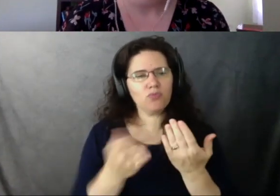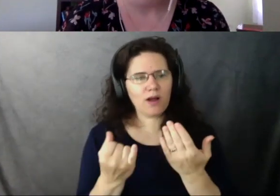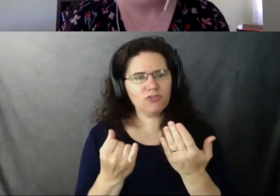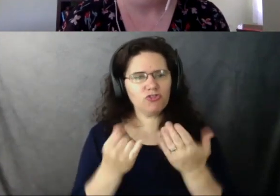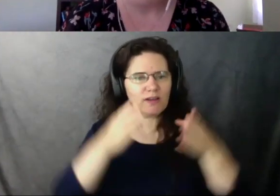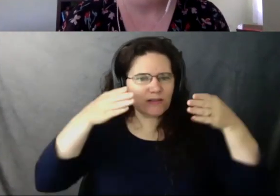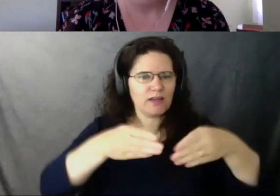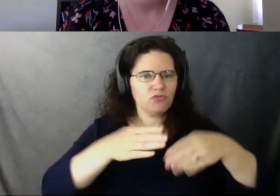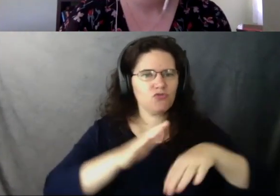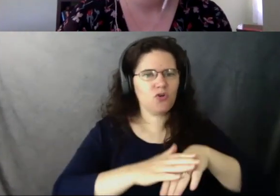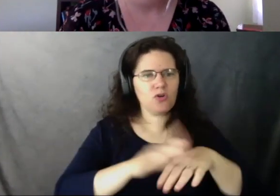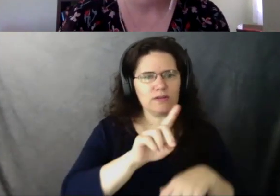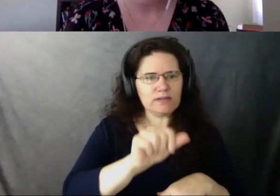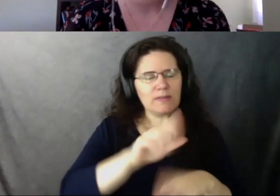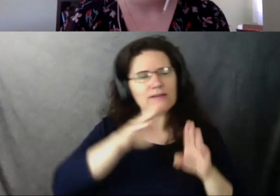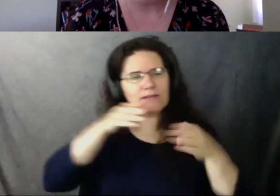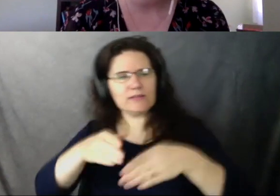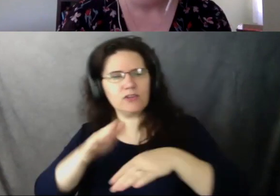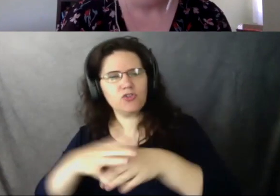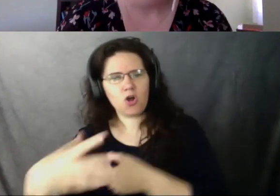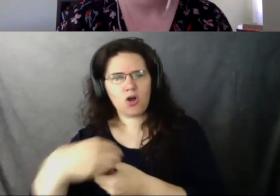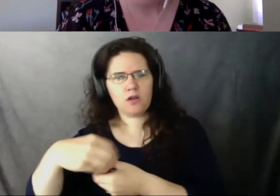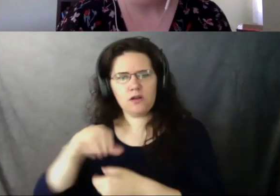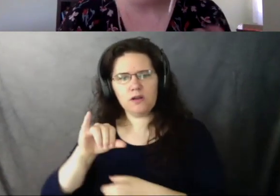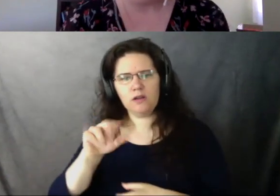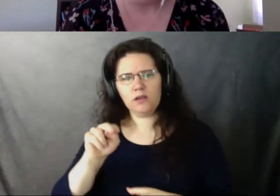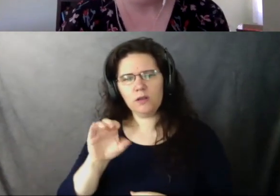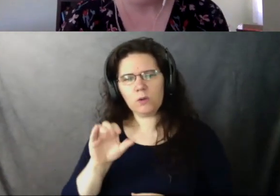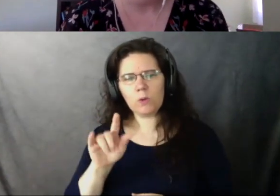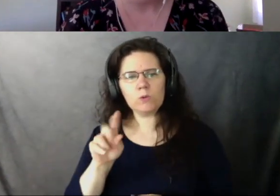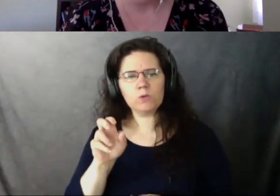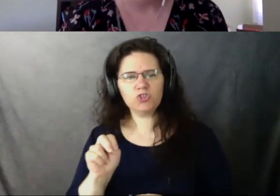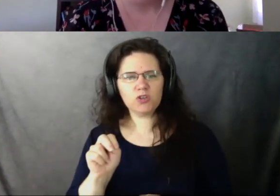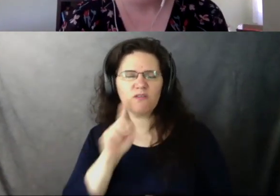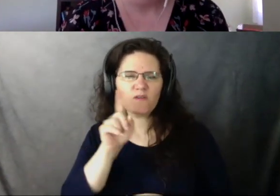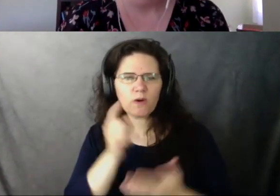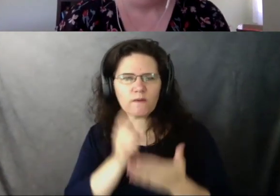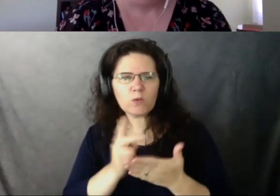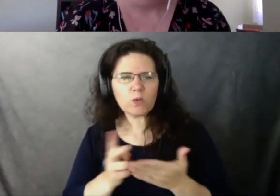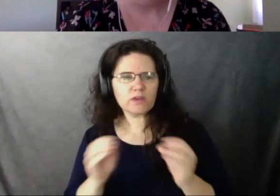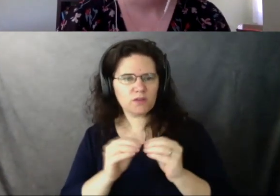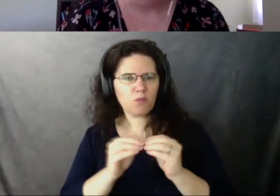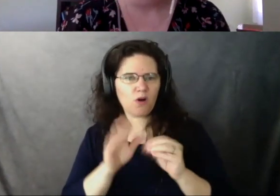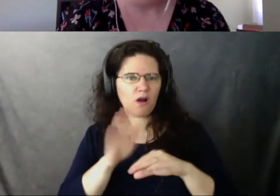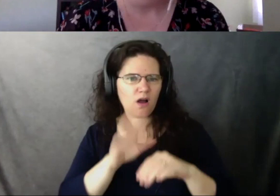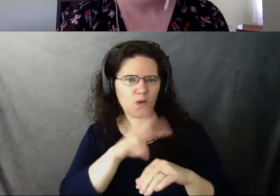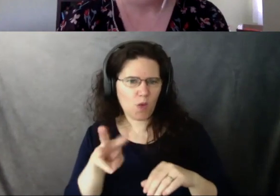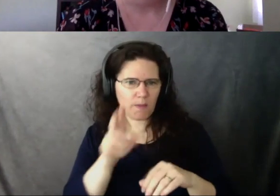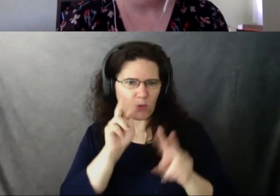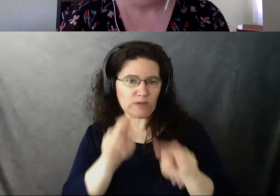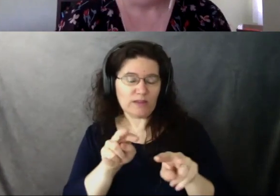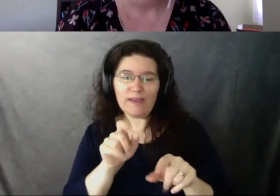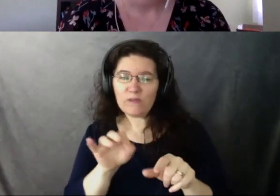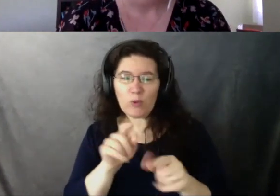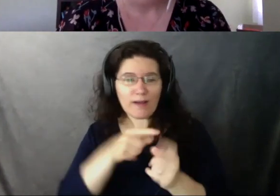projects throughout the next few weeks. So if there's more information that you want to hear about specifically, let us